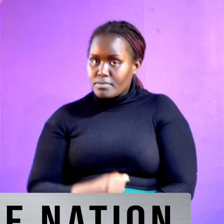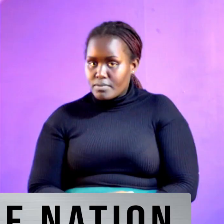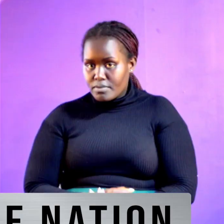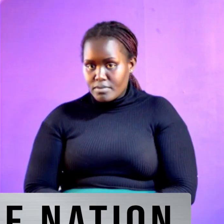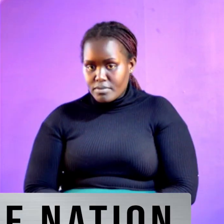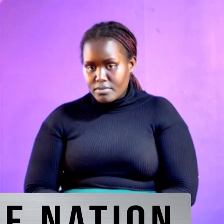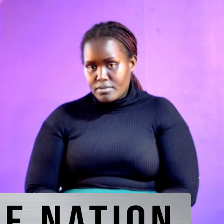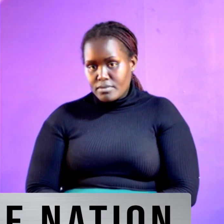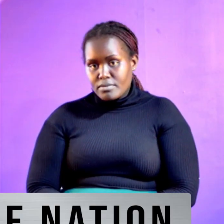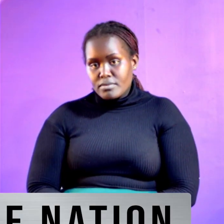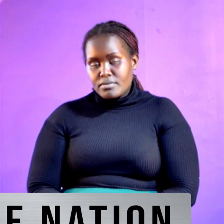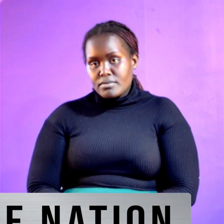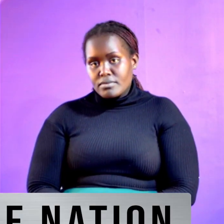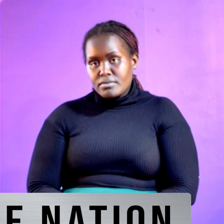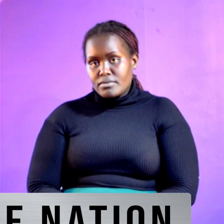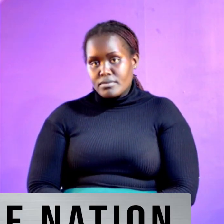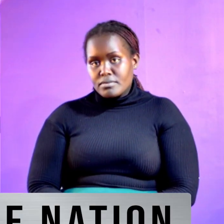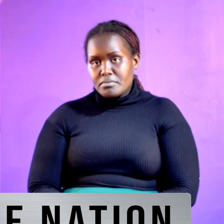almost said certified.